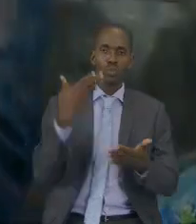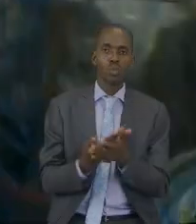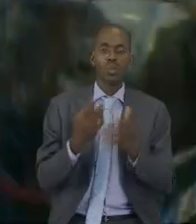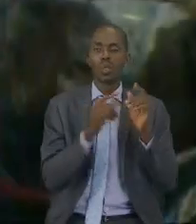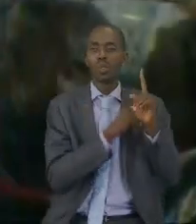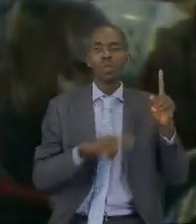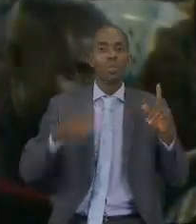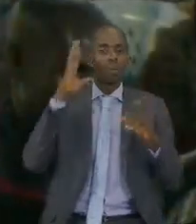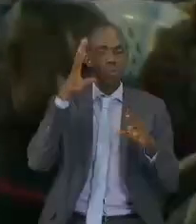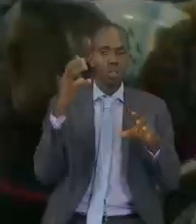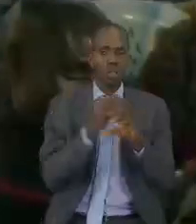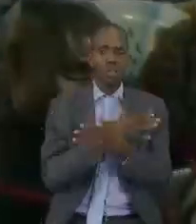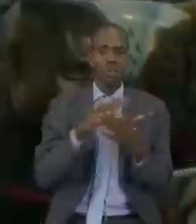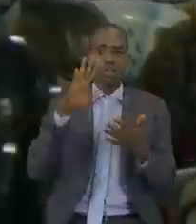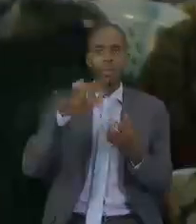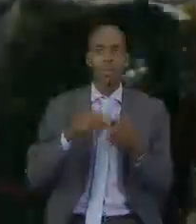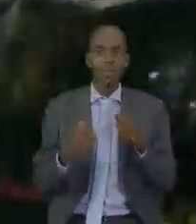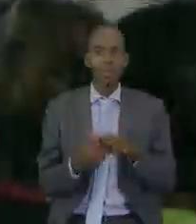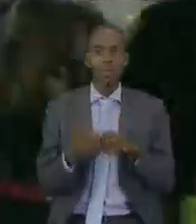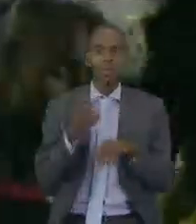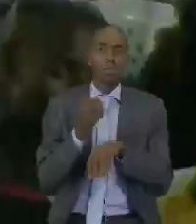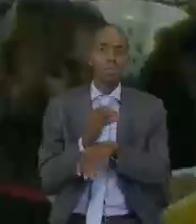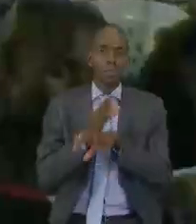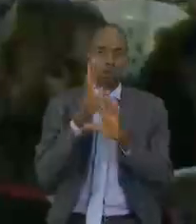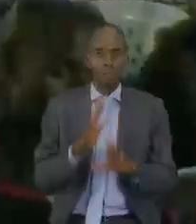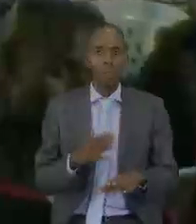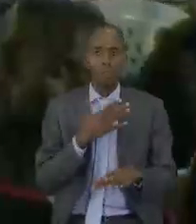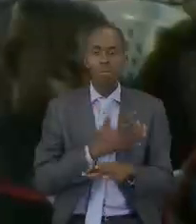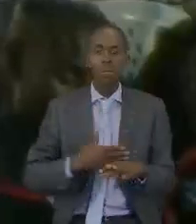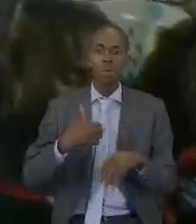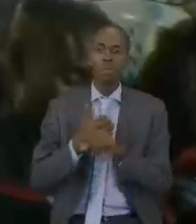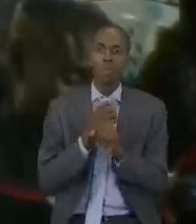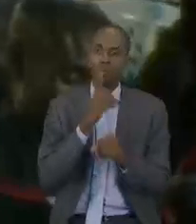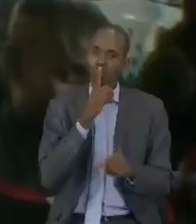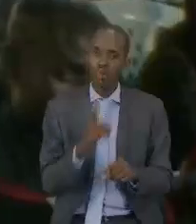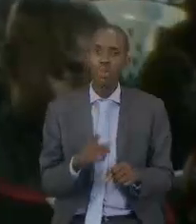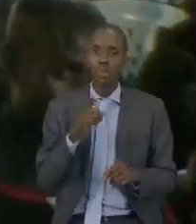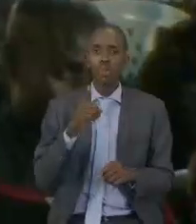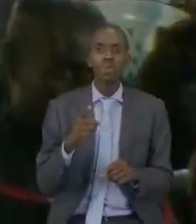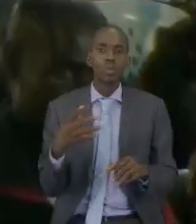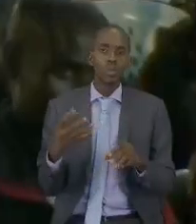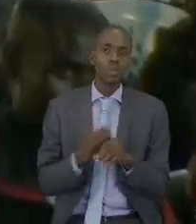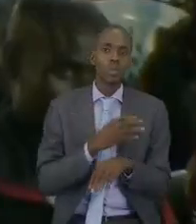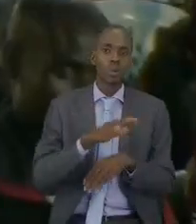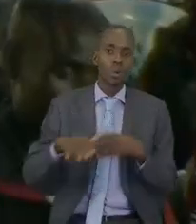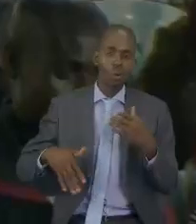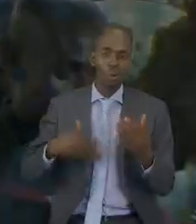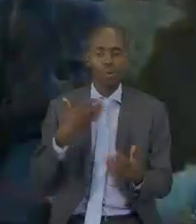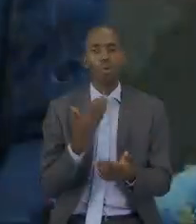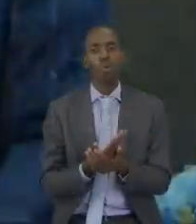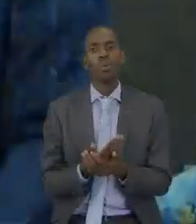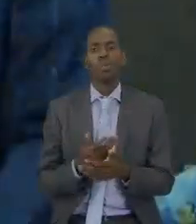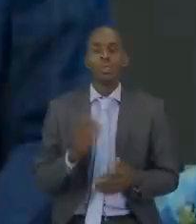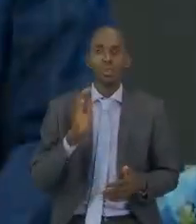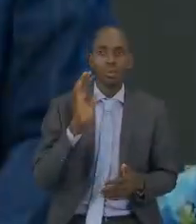problem. Counselors, please make sure you take all their particulars,